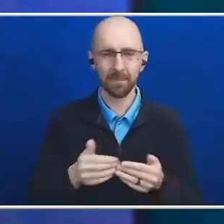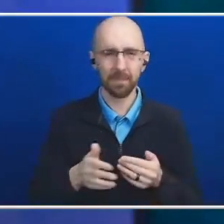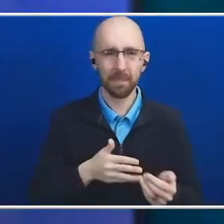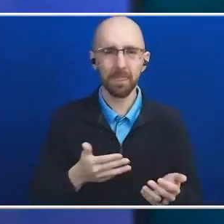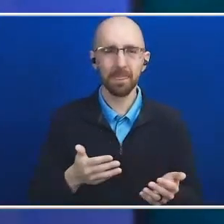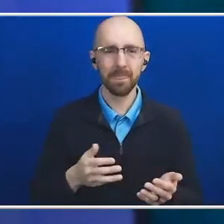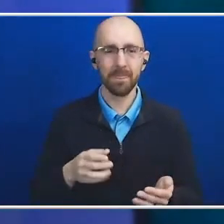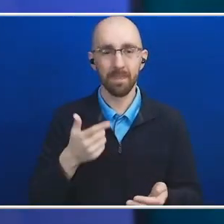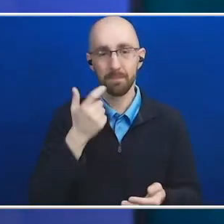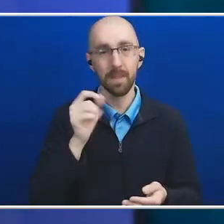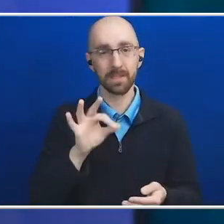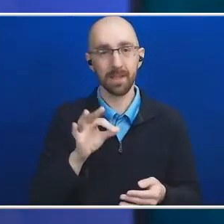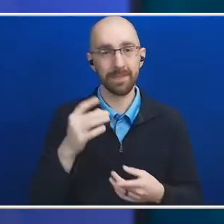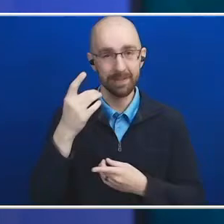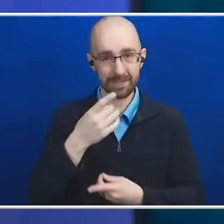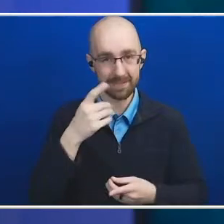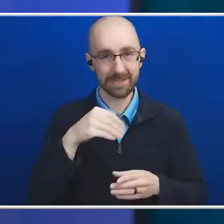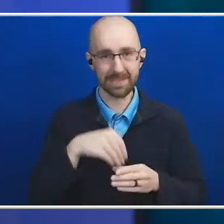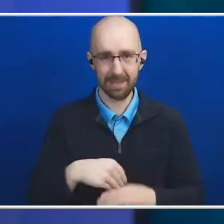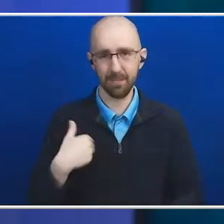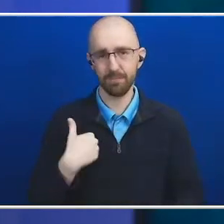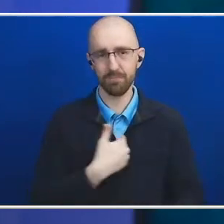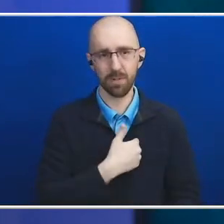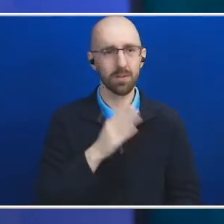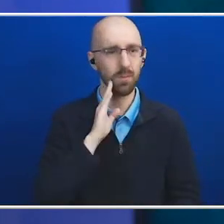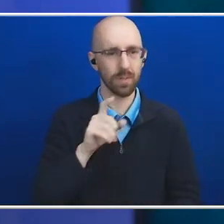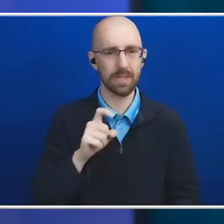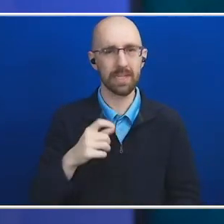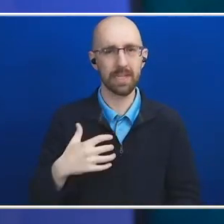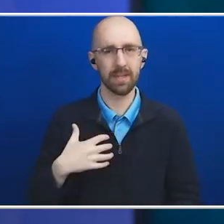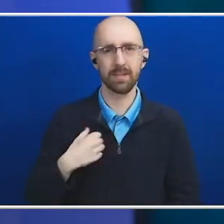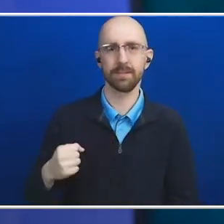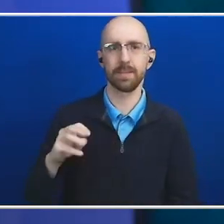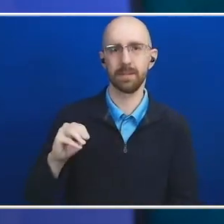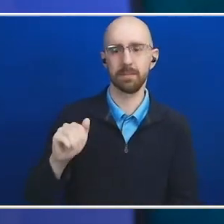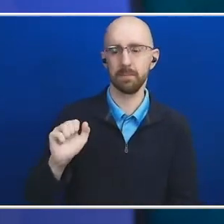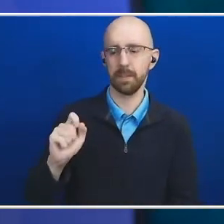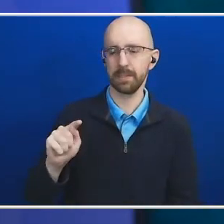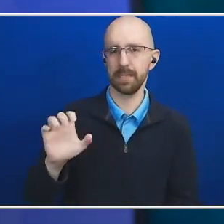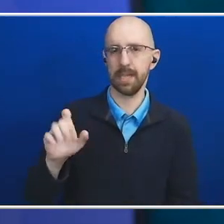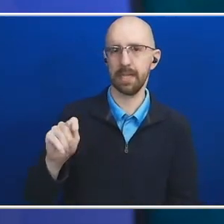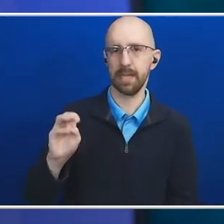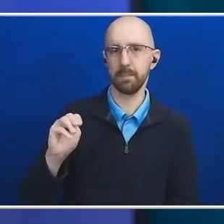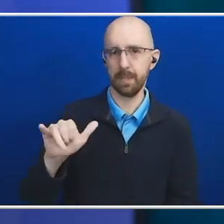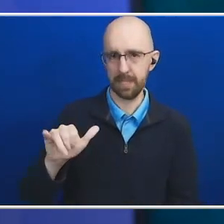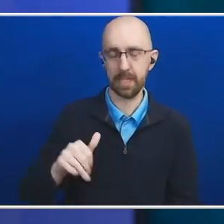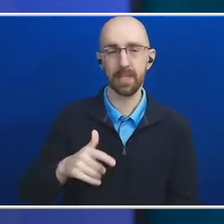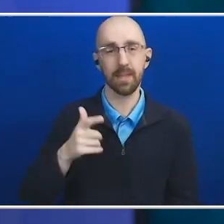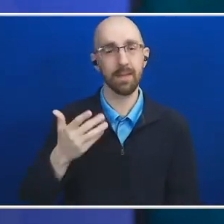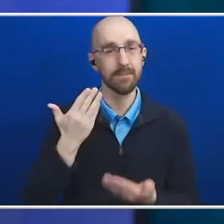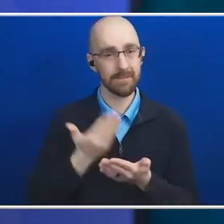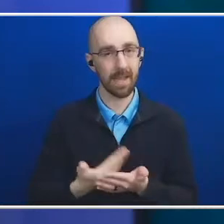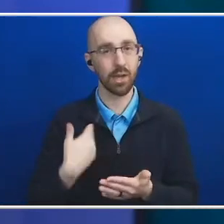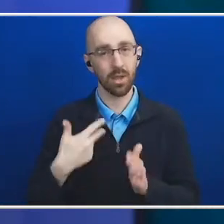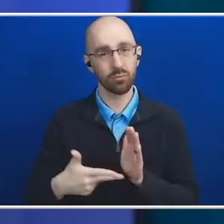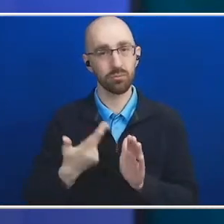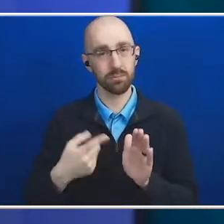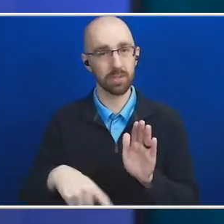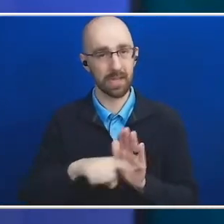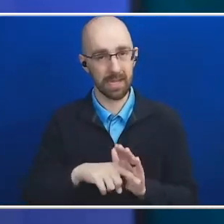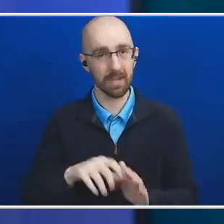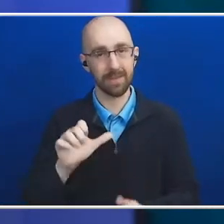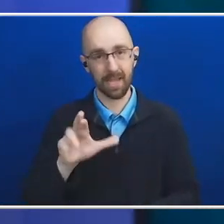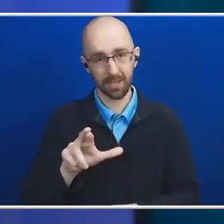disease that was in her breast, she was going to need a mastectomy. Also, considering the fact that she had a triple negative breast cancer and her age